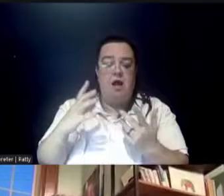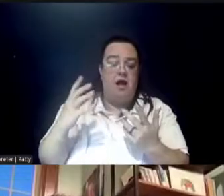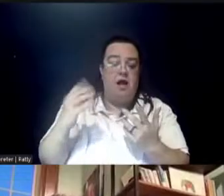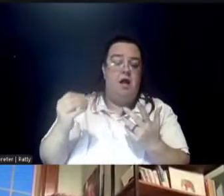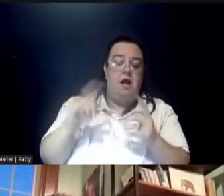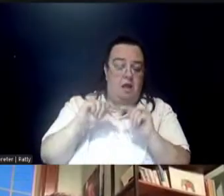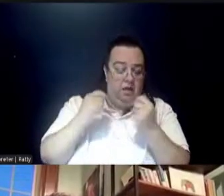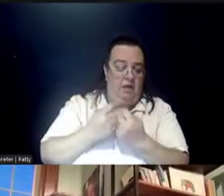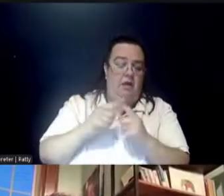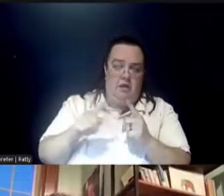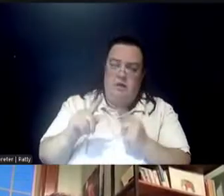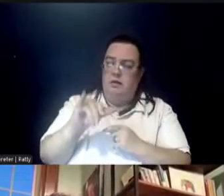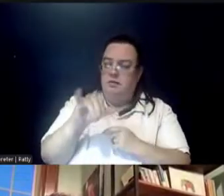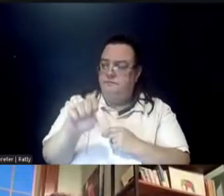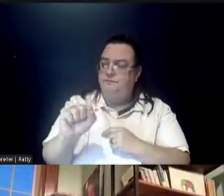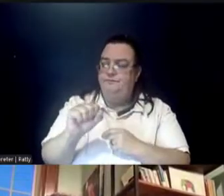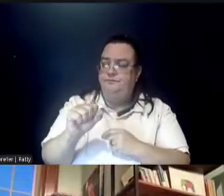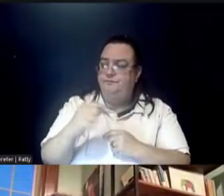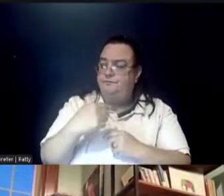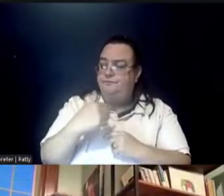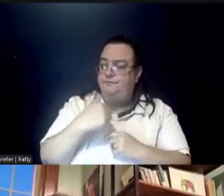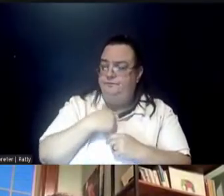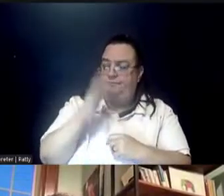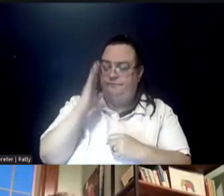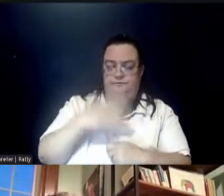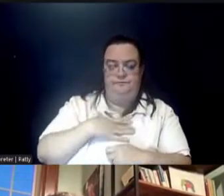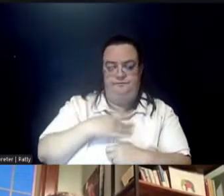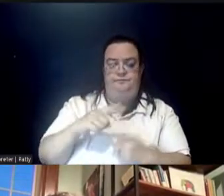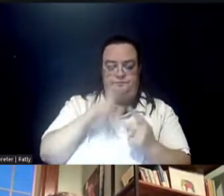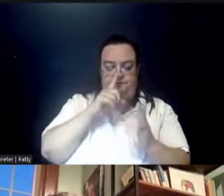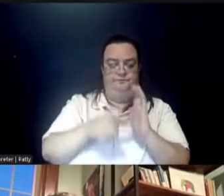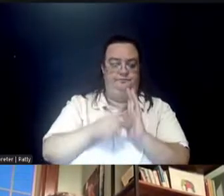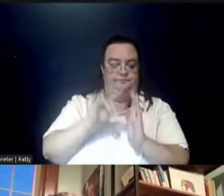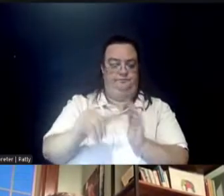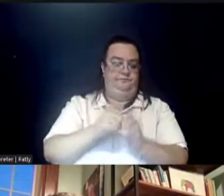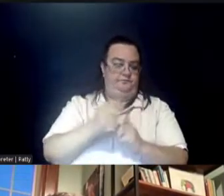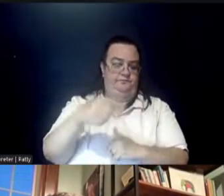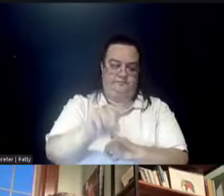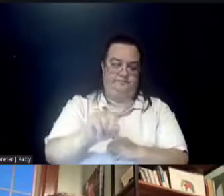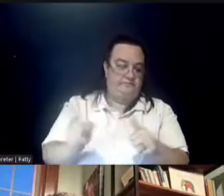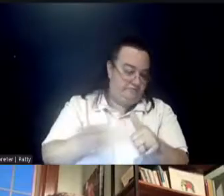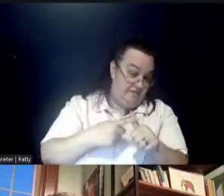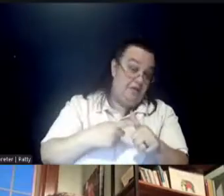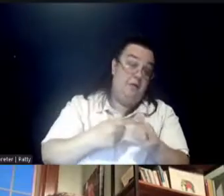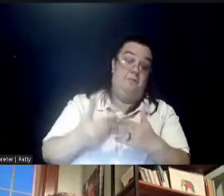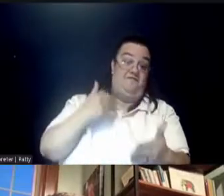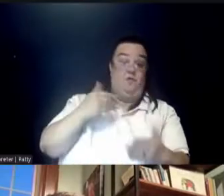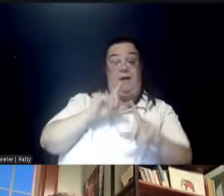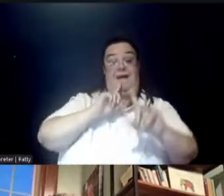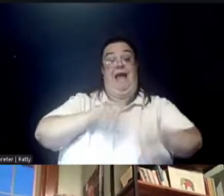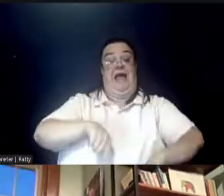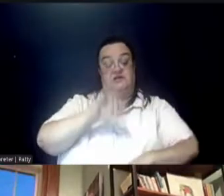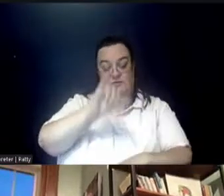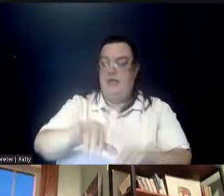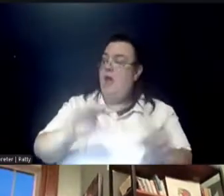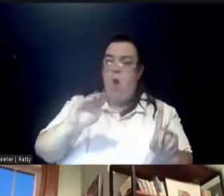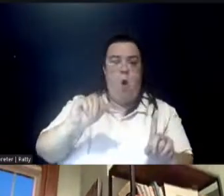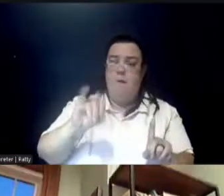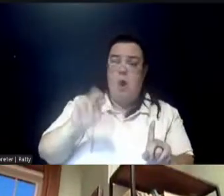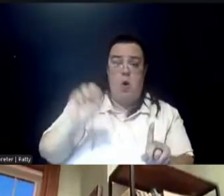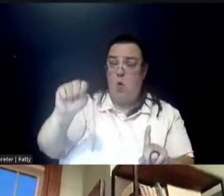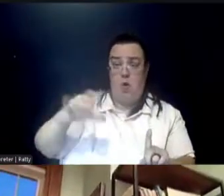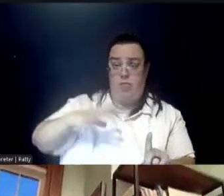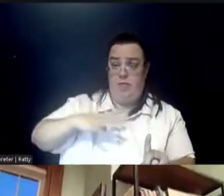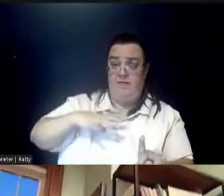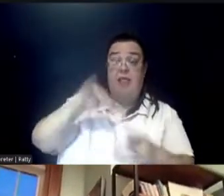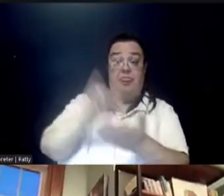yes, I would like to review that with them first before answering this question. Yeah, no, that's fine. Yeah, that's why we're